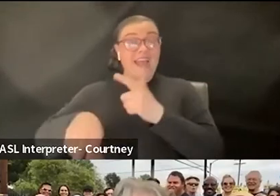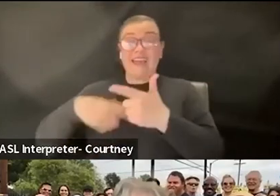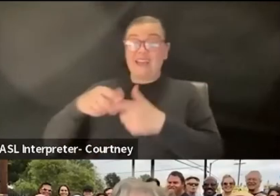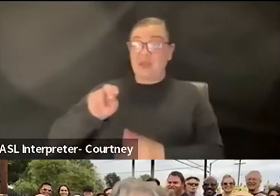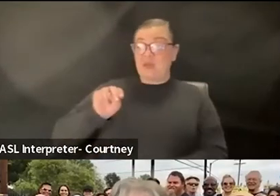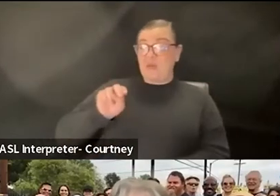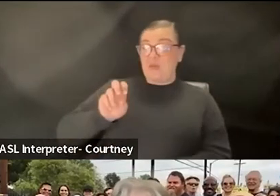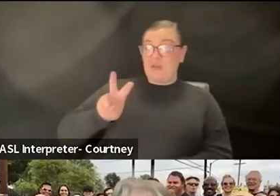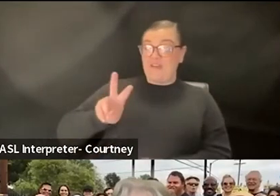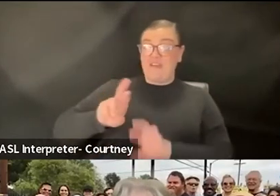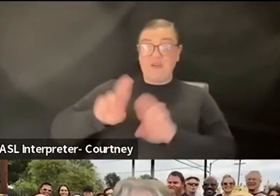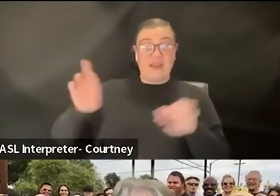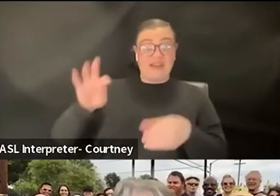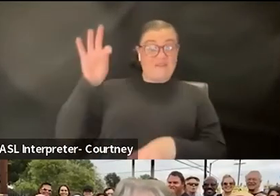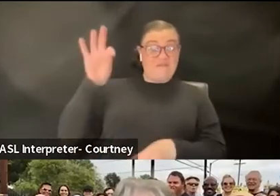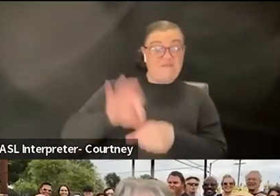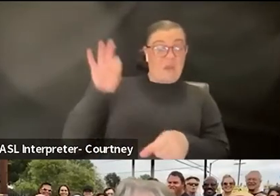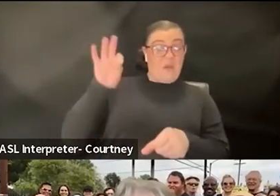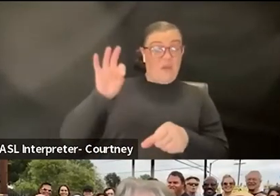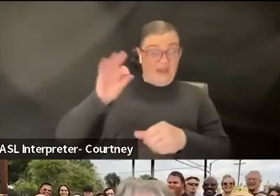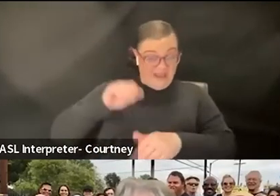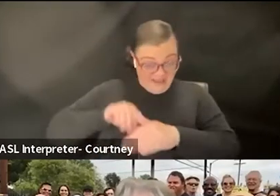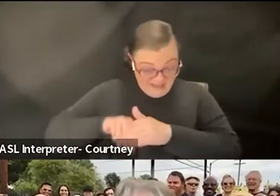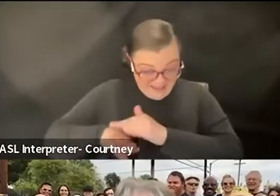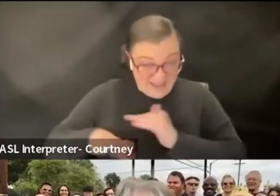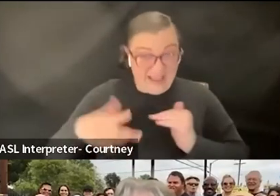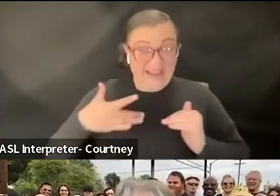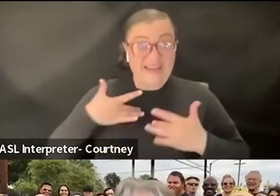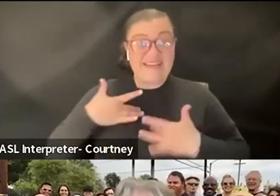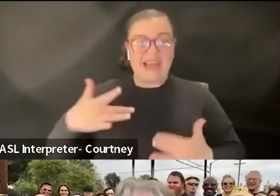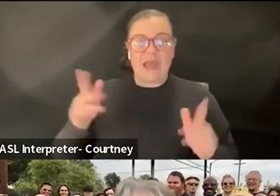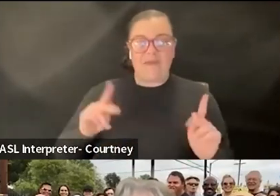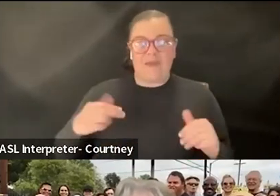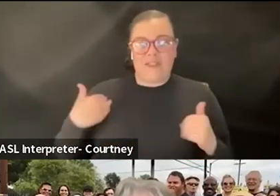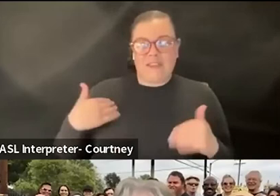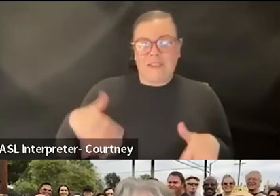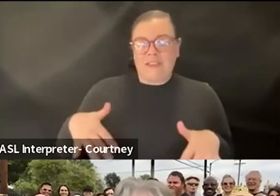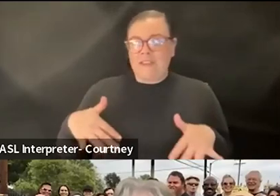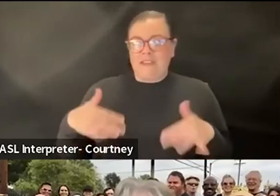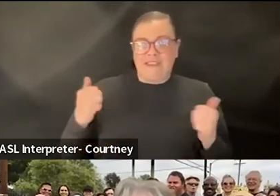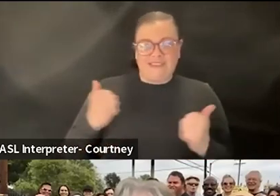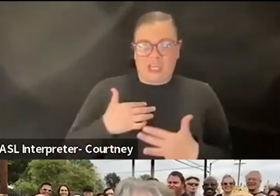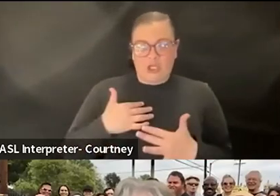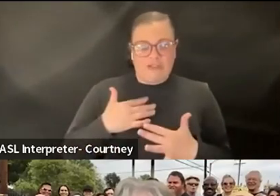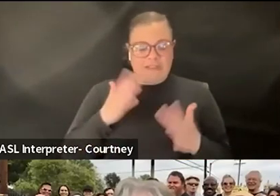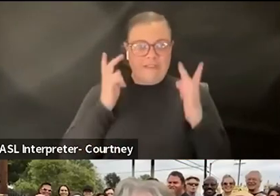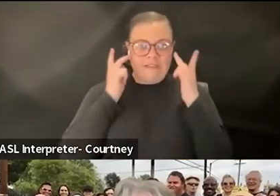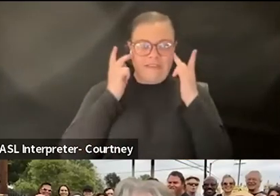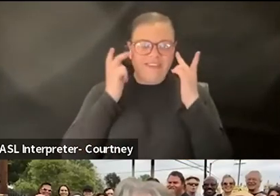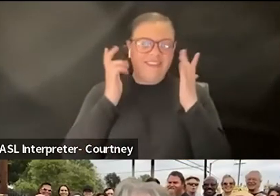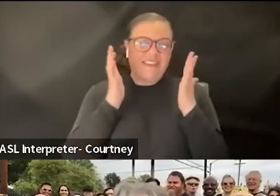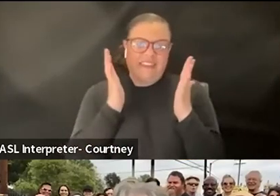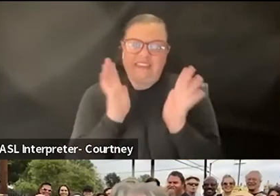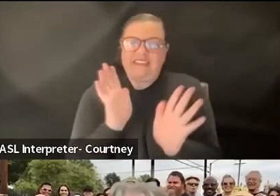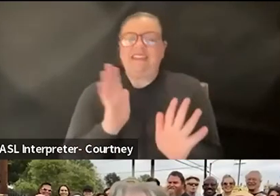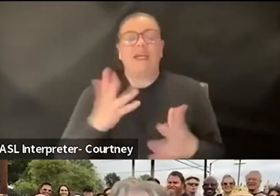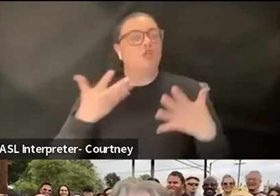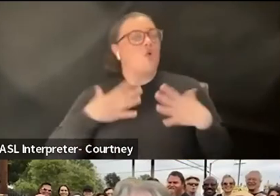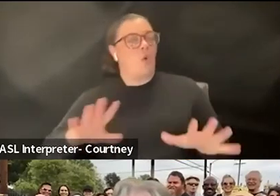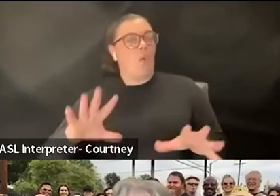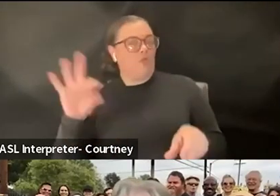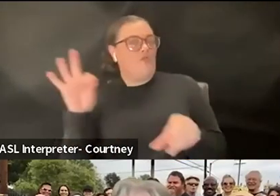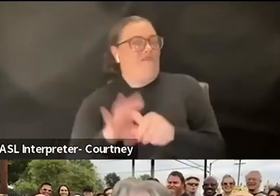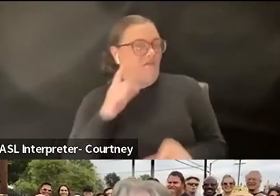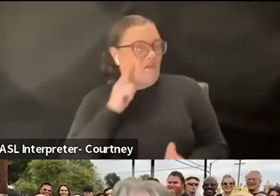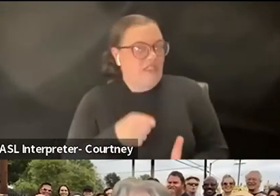have a tendency to get scared or nervous and go with what's safe. And they hear these things of, you know, you're lucky to have a job, or we might